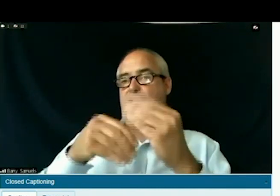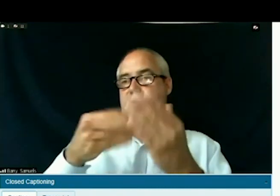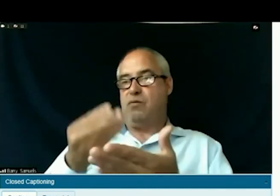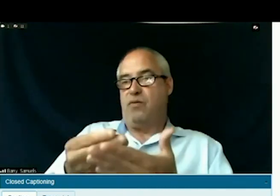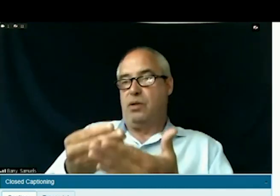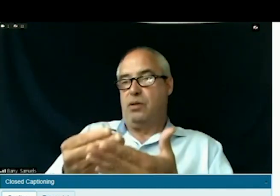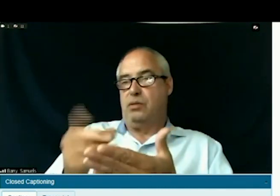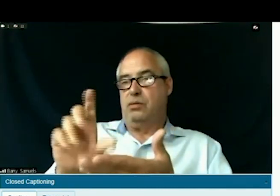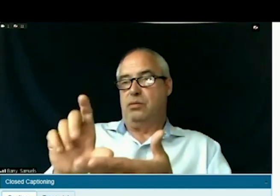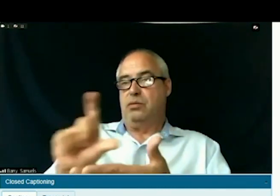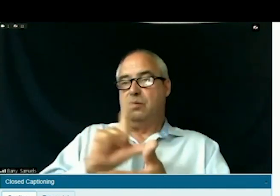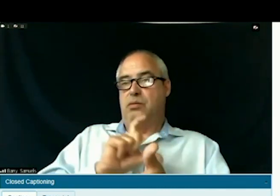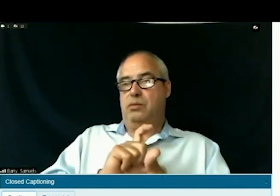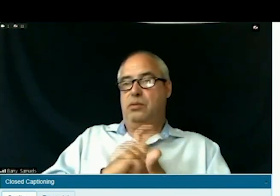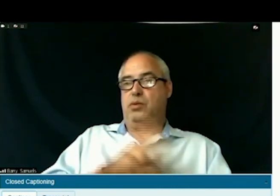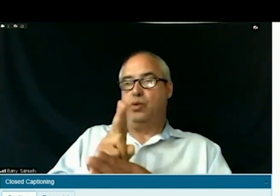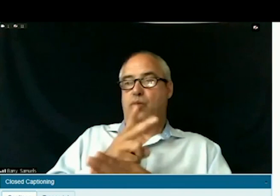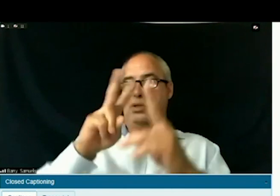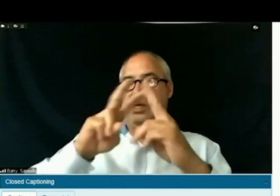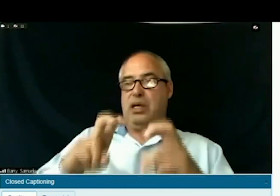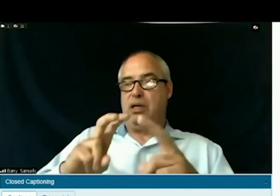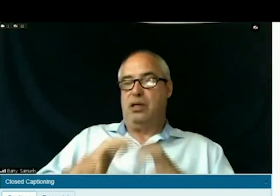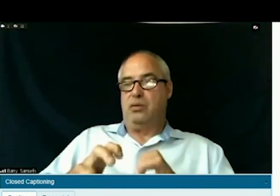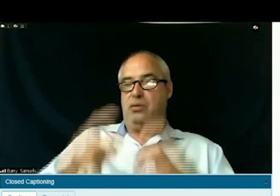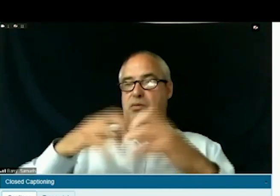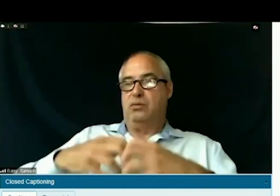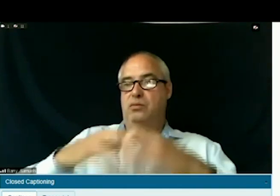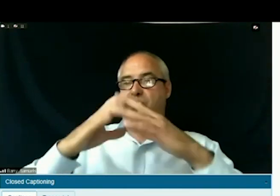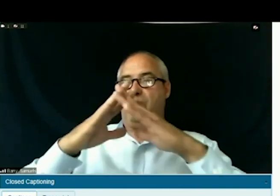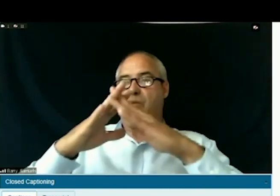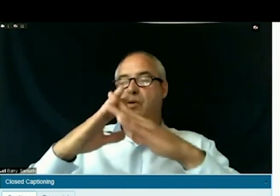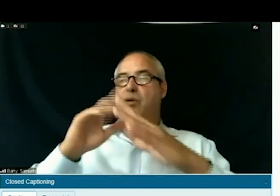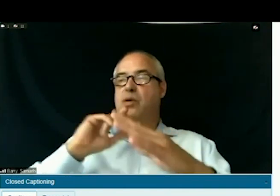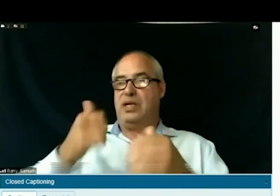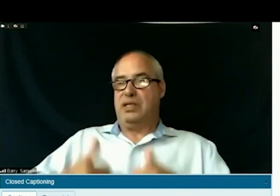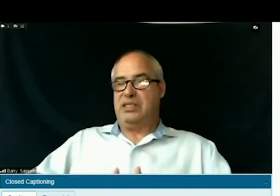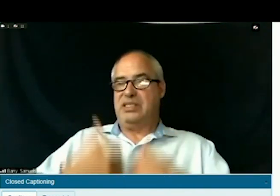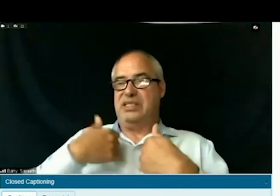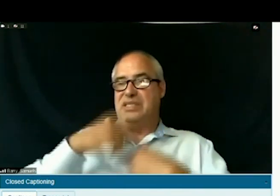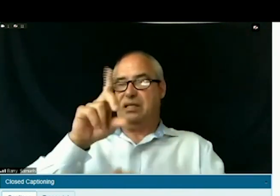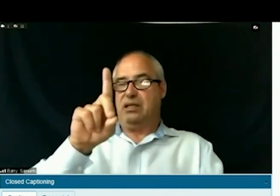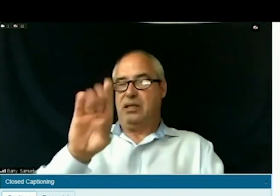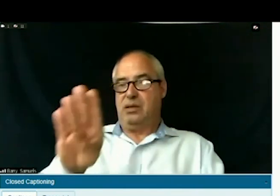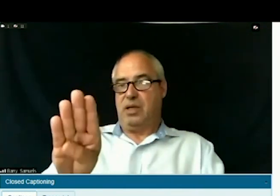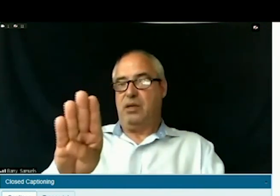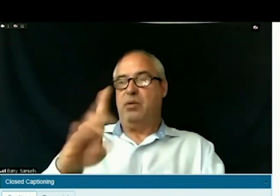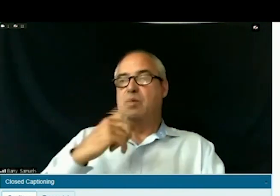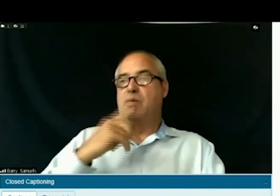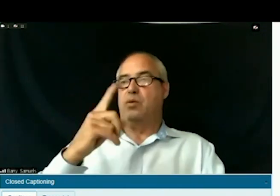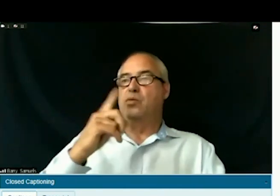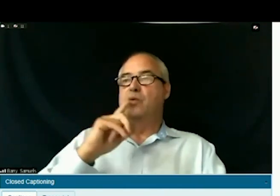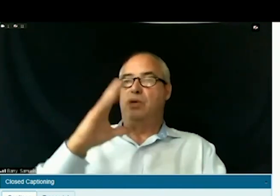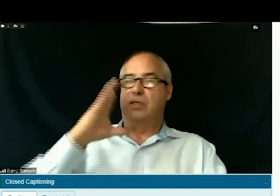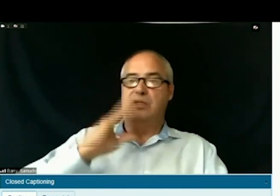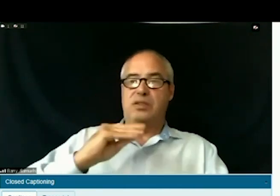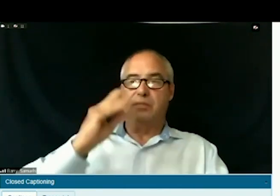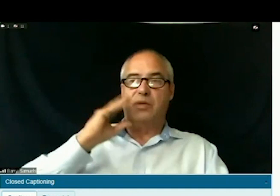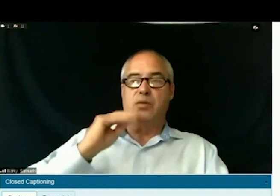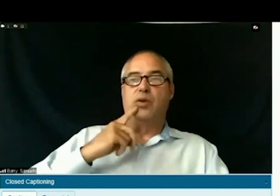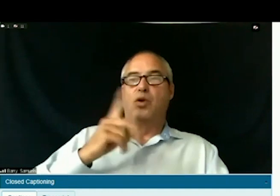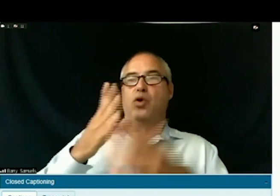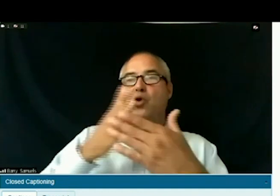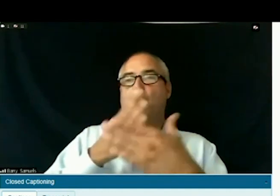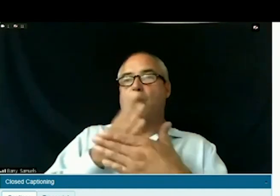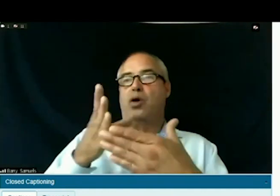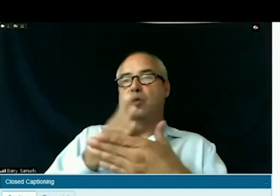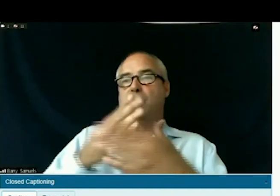to use an analytical framework and an existing database to identify service experience and outcomes across diverse